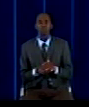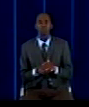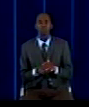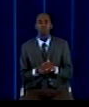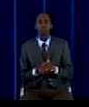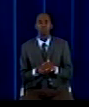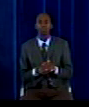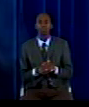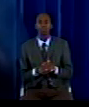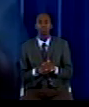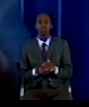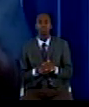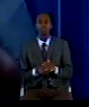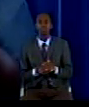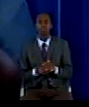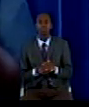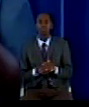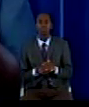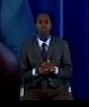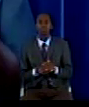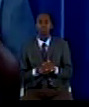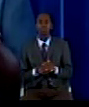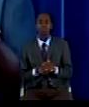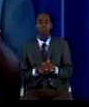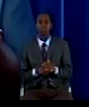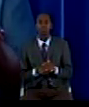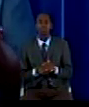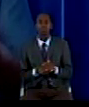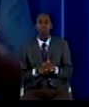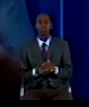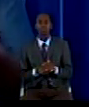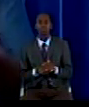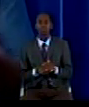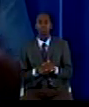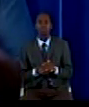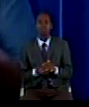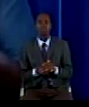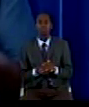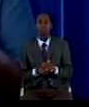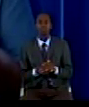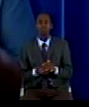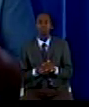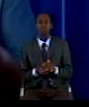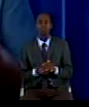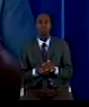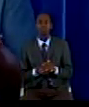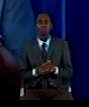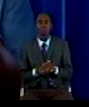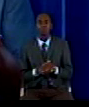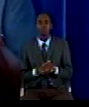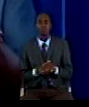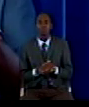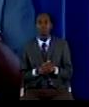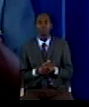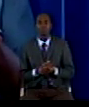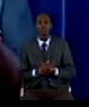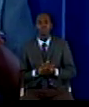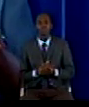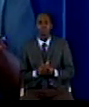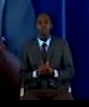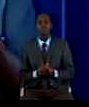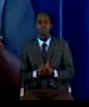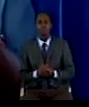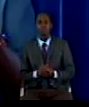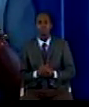say Koma, where does that be Shibashikudi? So Mukasa, the Muka decided Mu Azu Ajuna Muyaransa. Why the two days were buying a Pamada Nanda